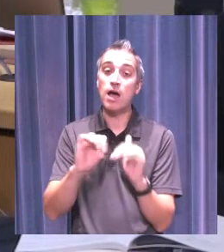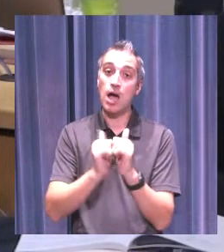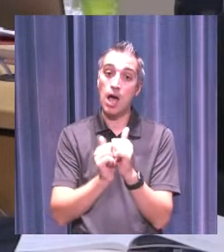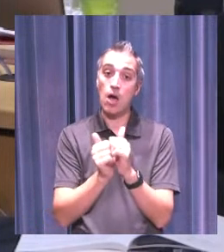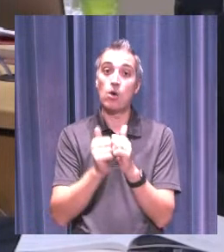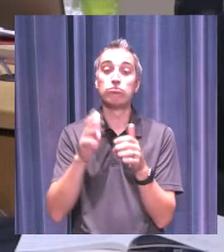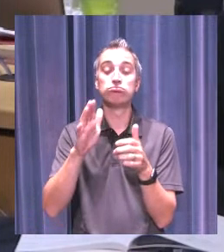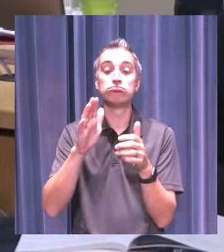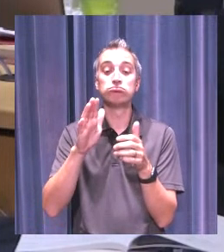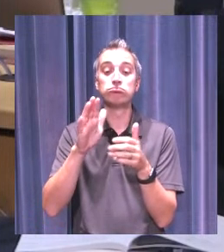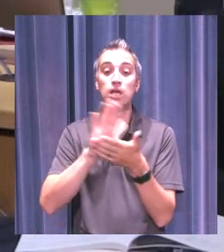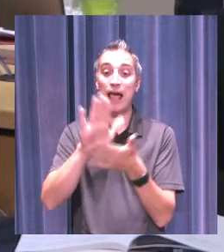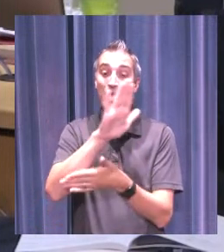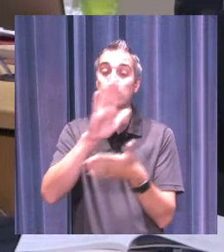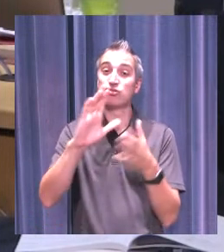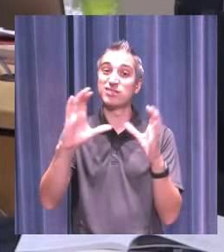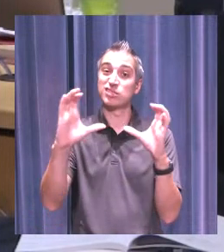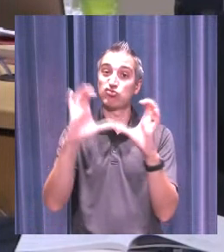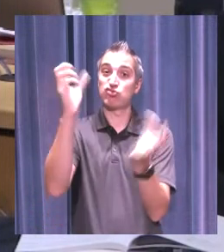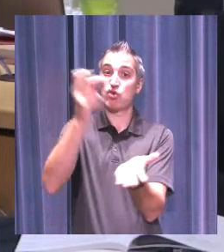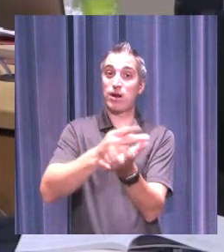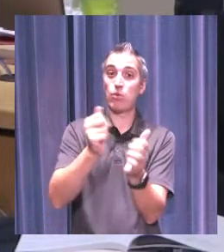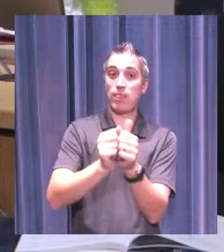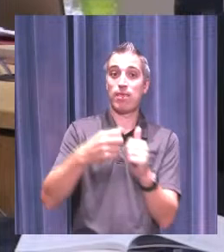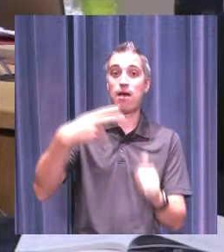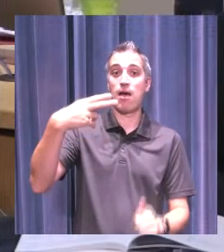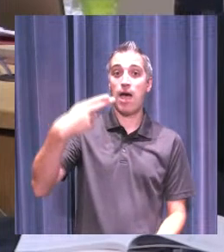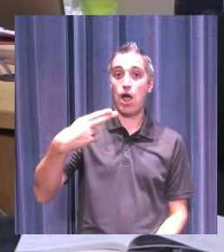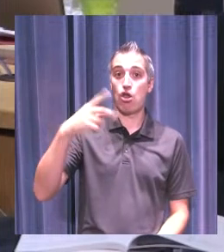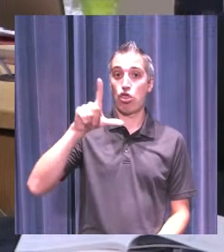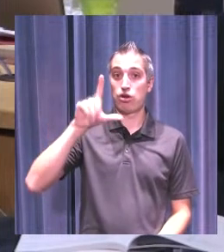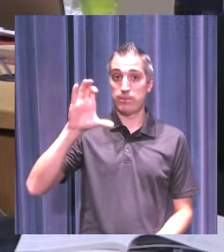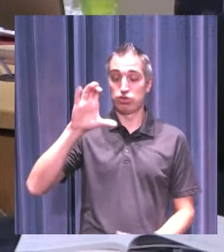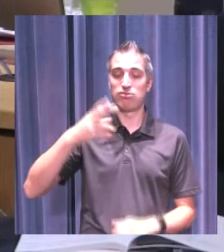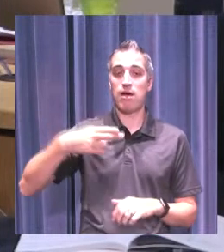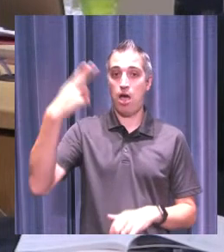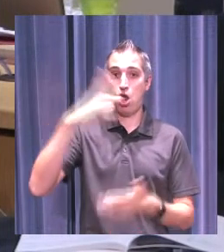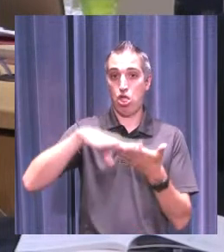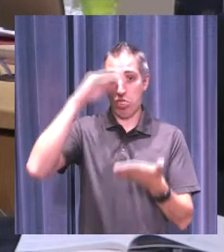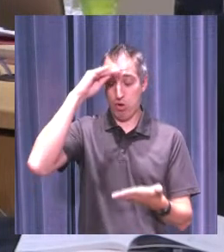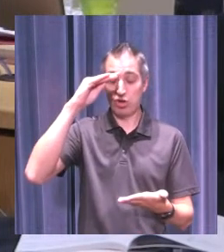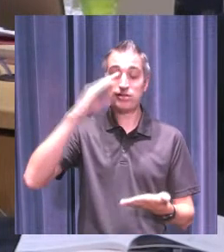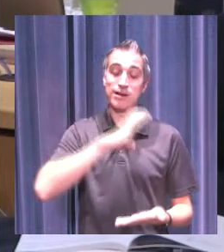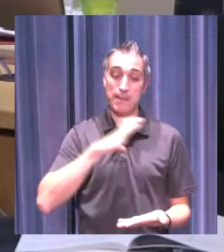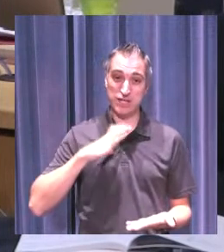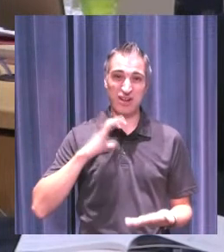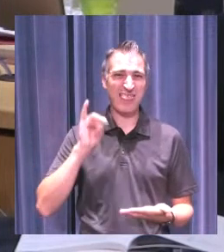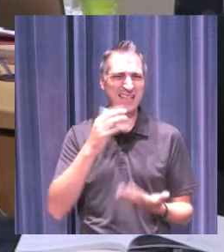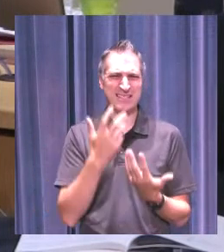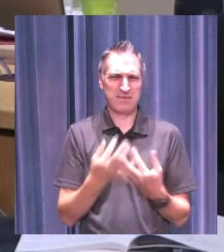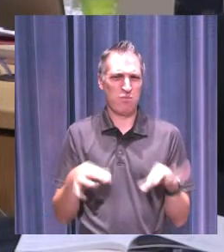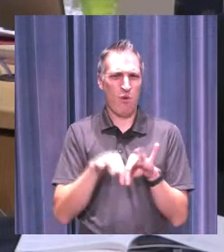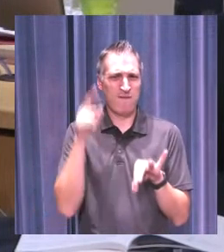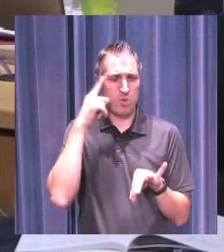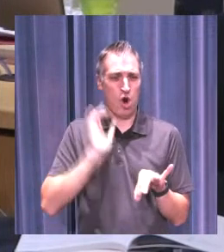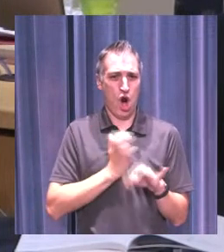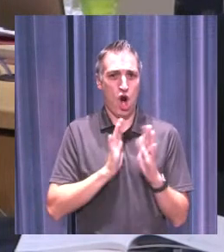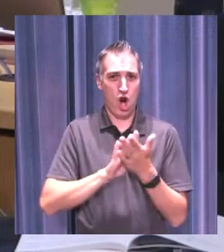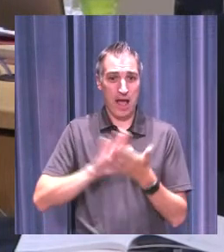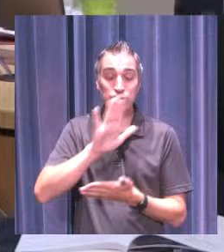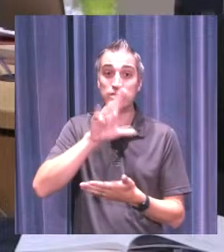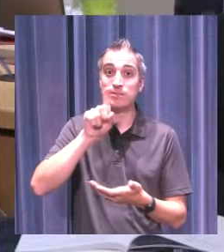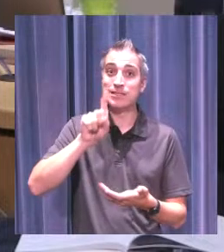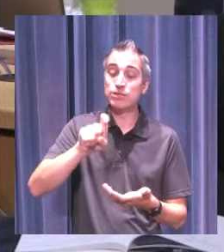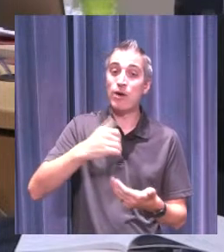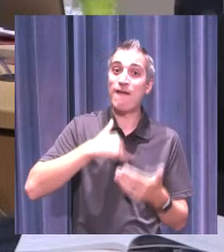remains accredited with the Higher Learning Commission. This is vital to survival of the college and requires leaders who are knowledgeable of